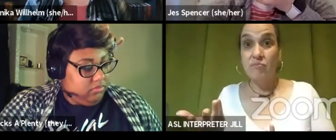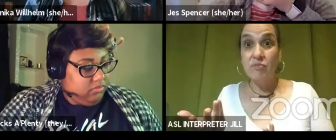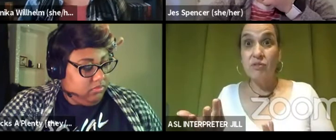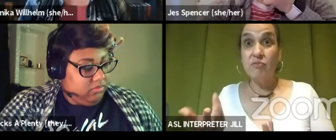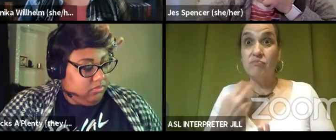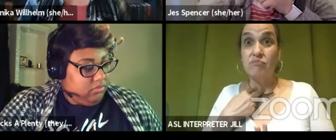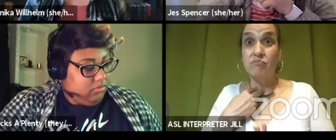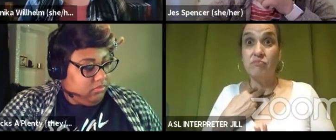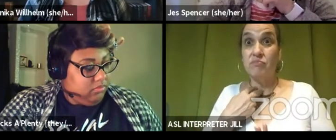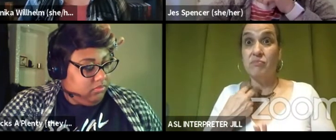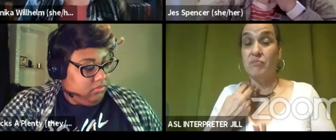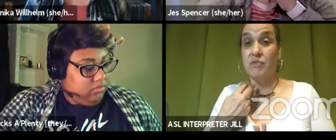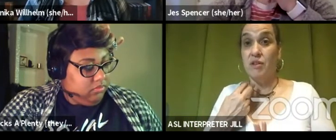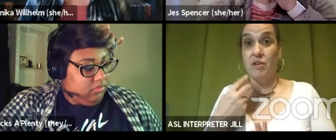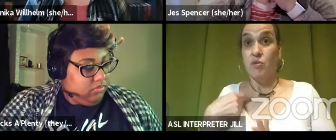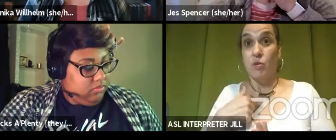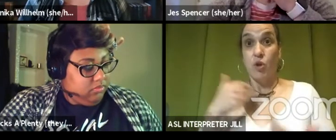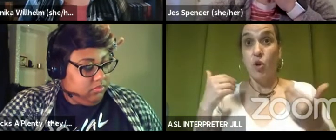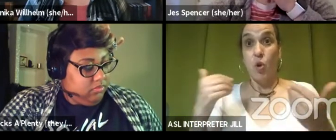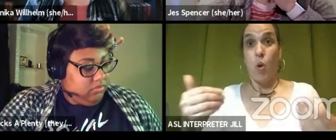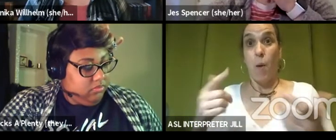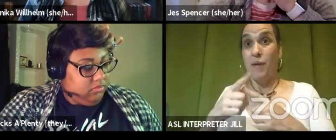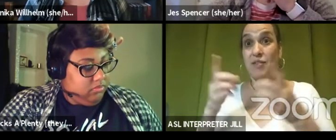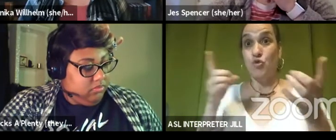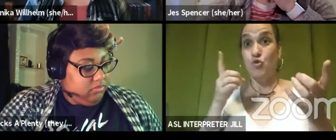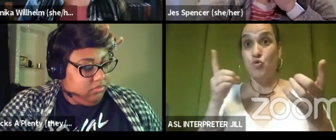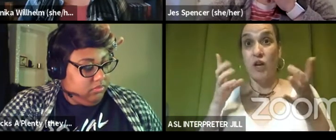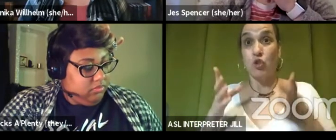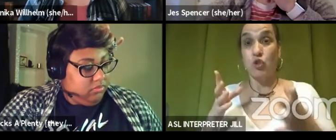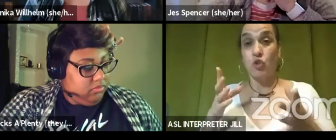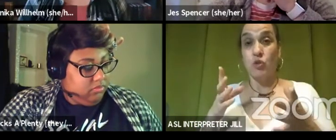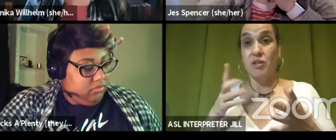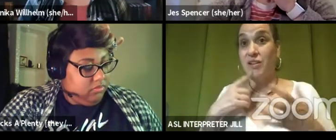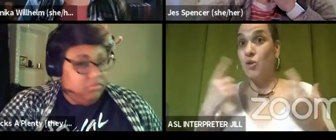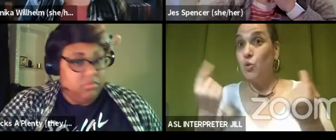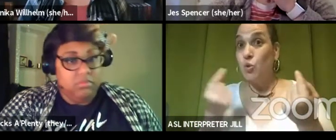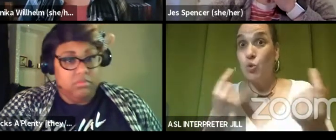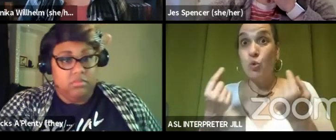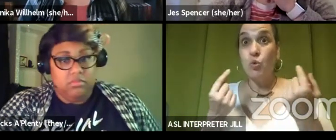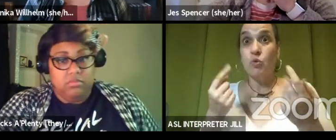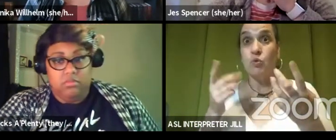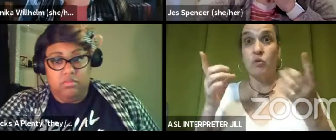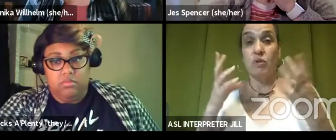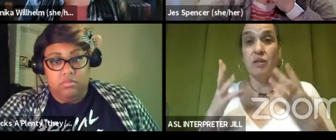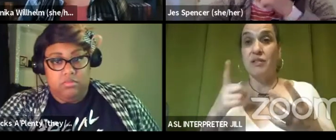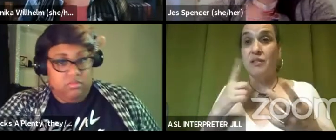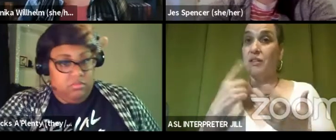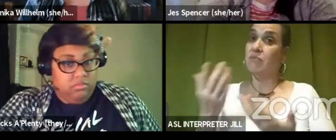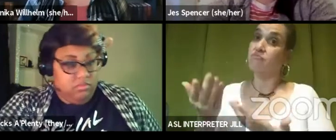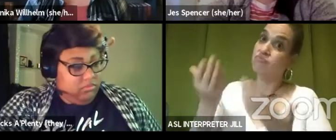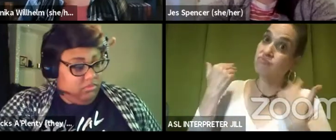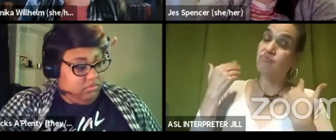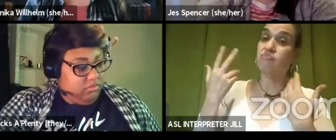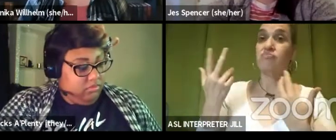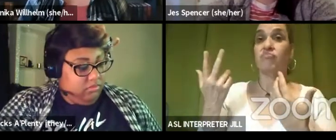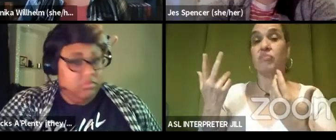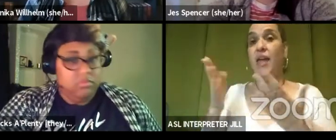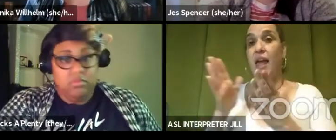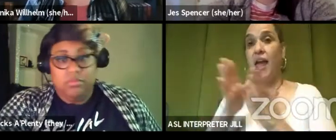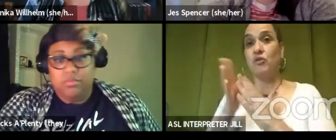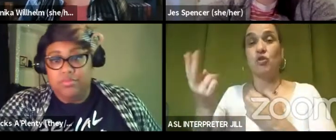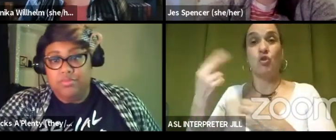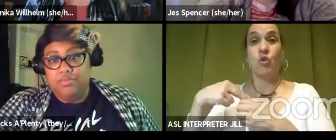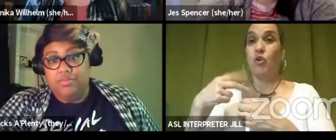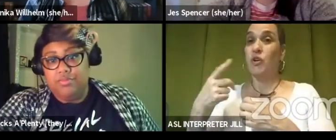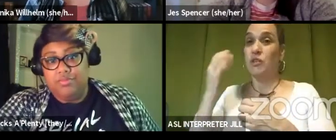and then we were going to go on and the director was, you know, she's like, what do I do? And the director's like, bring her on. So we went on stage